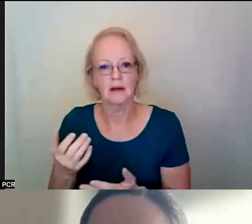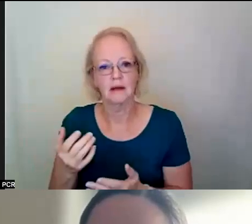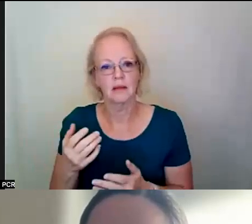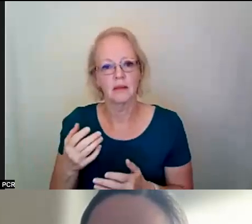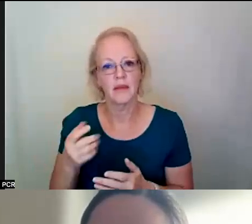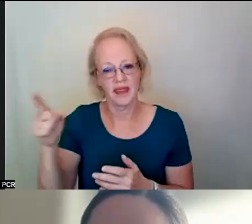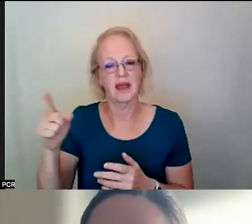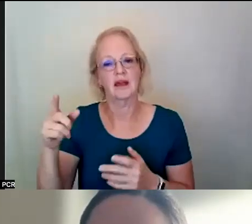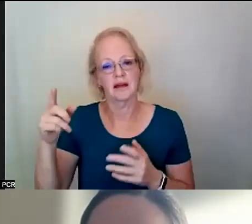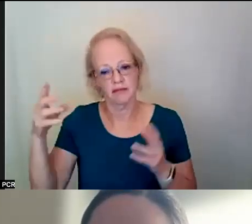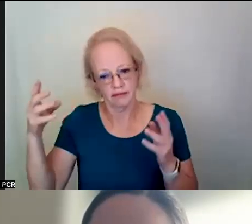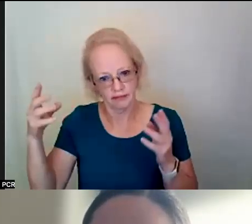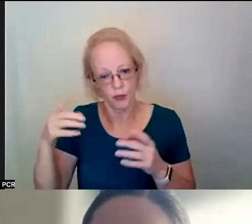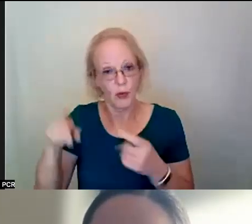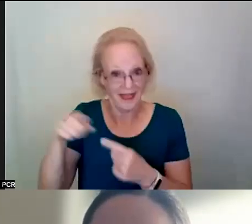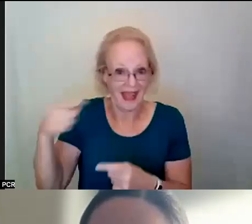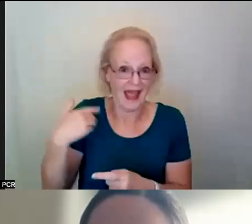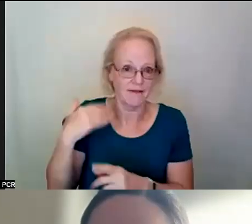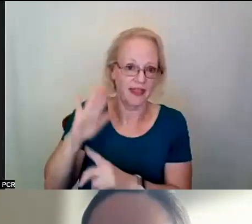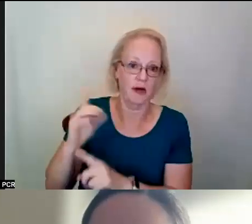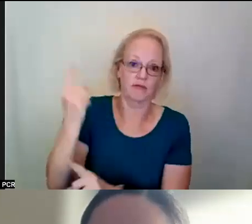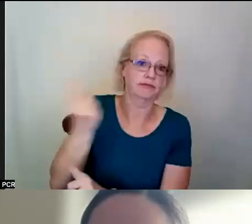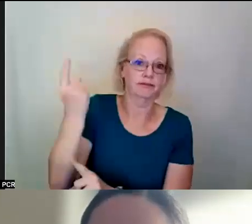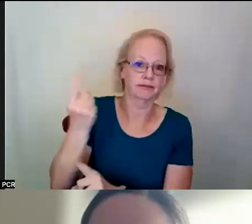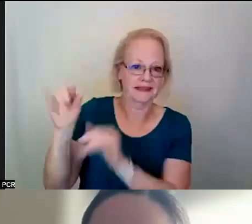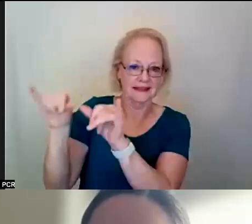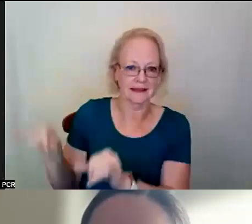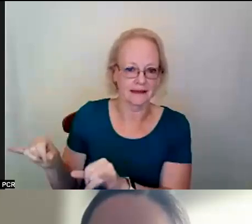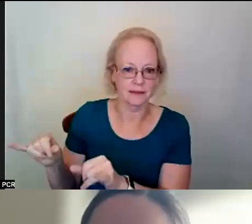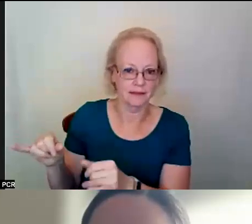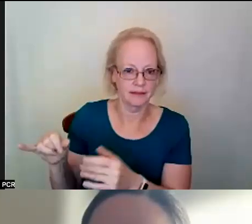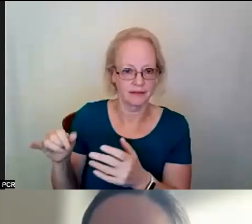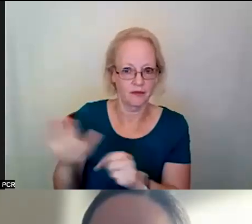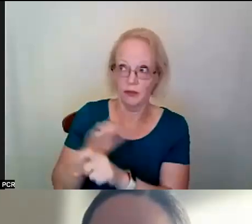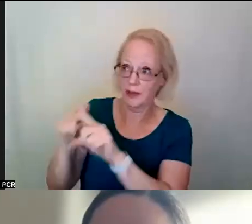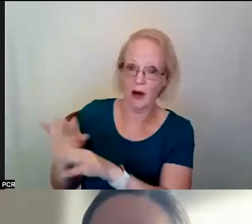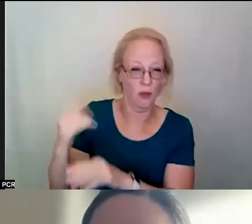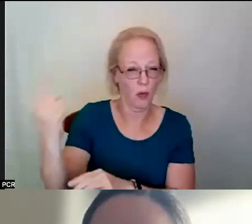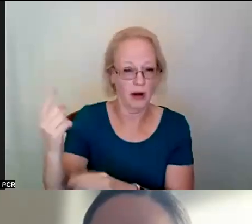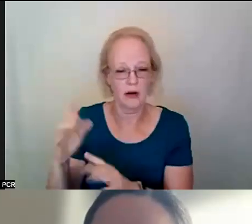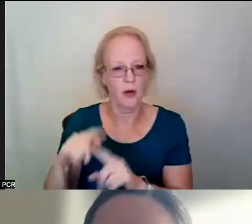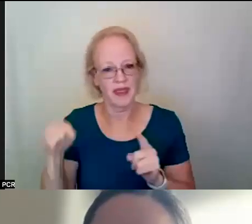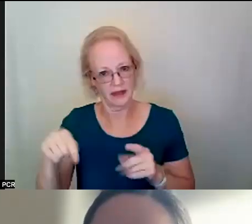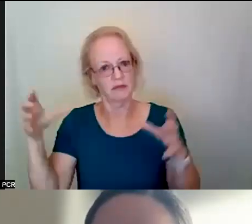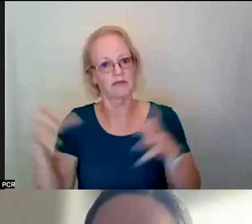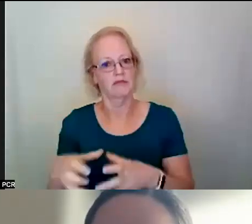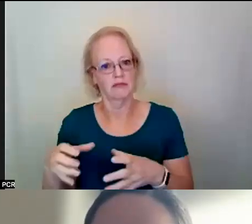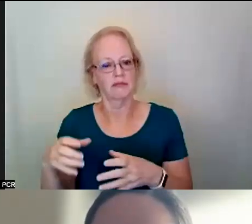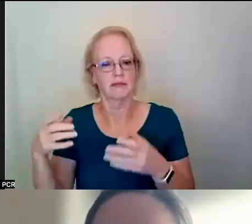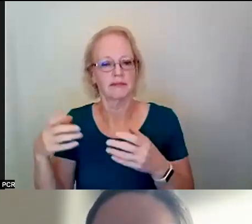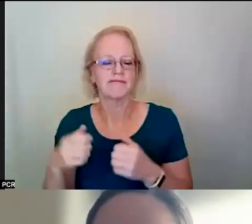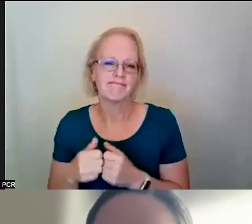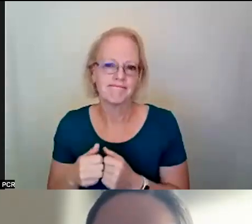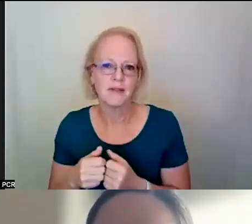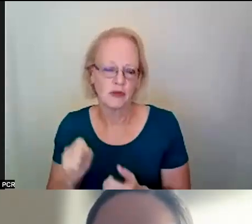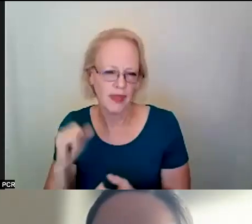these standalone systems. It is conceivable that, and it's not happening